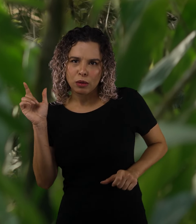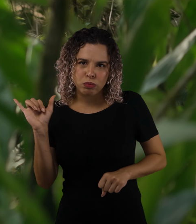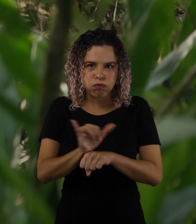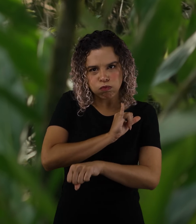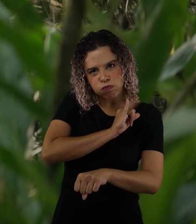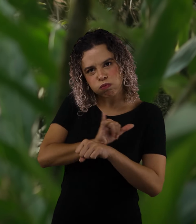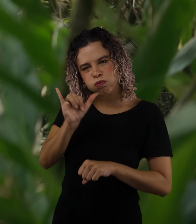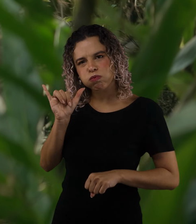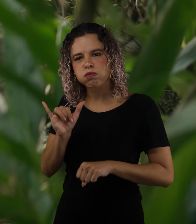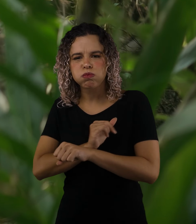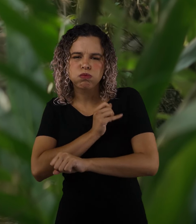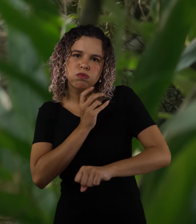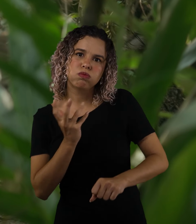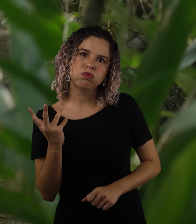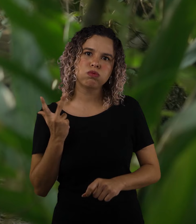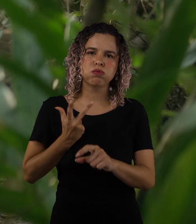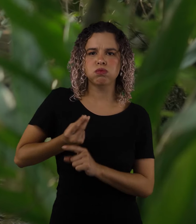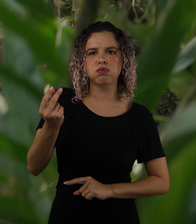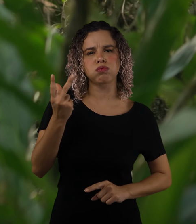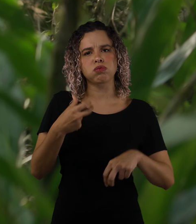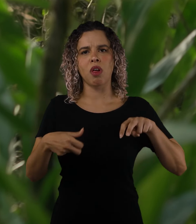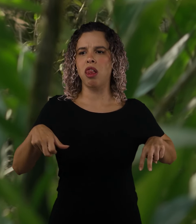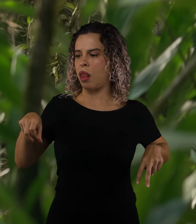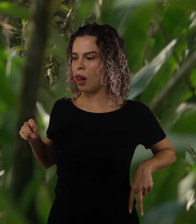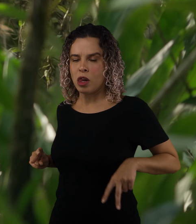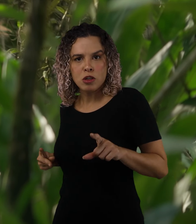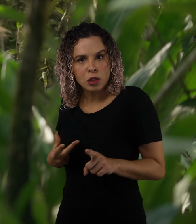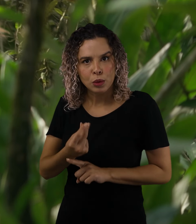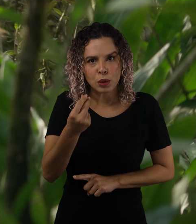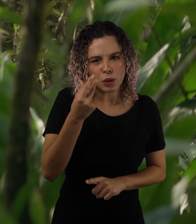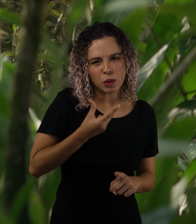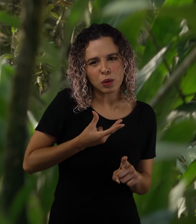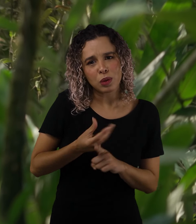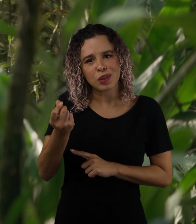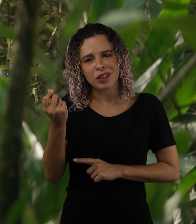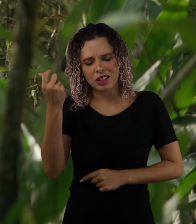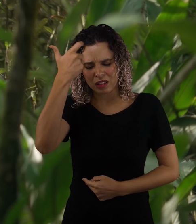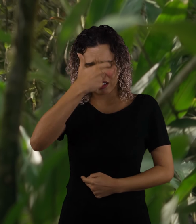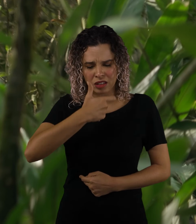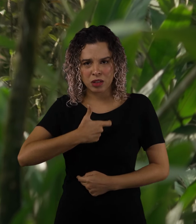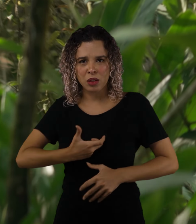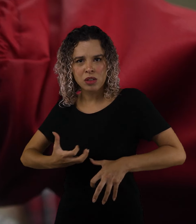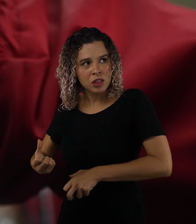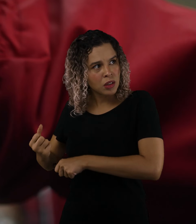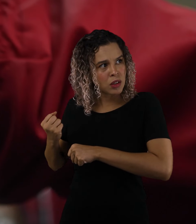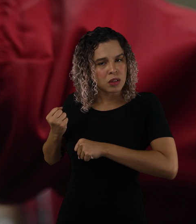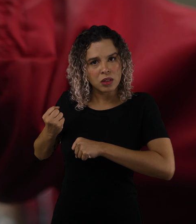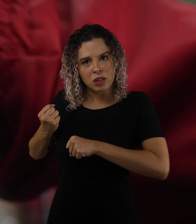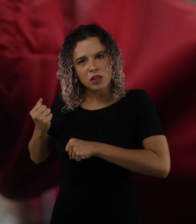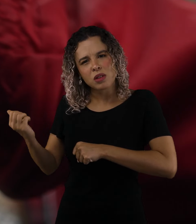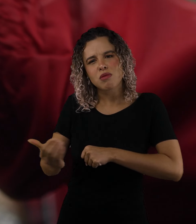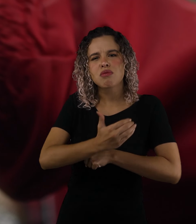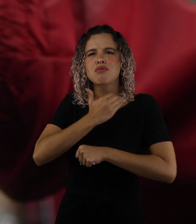fittest of souls. Depois caminho. So I've become the bringer of death,